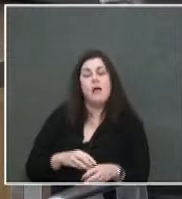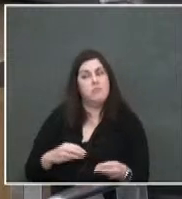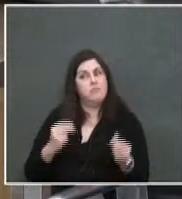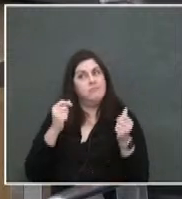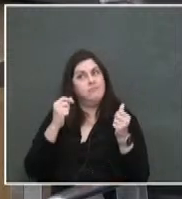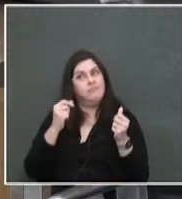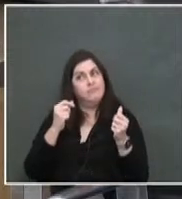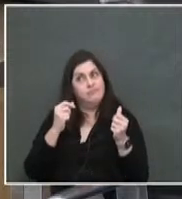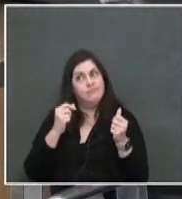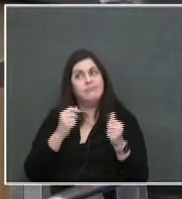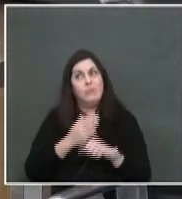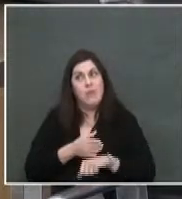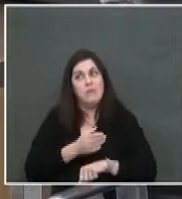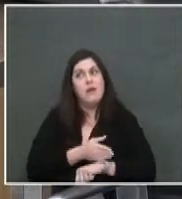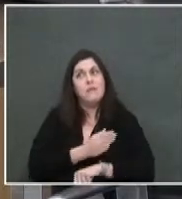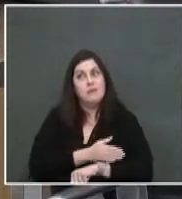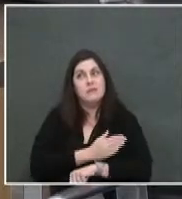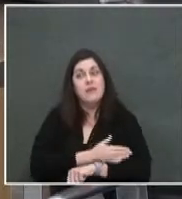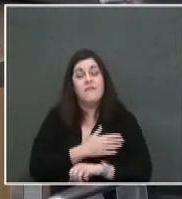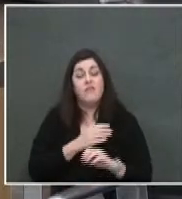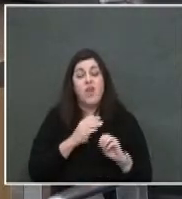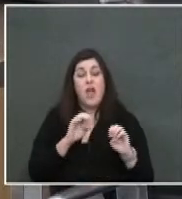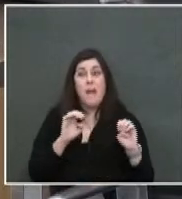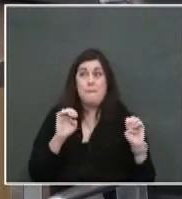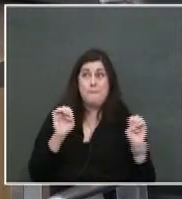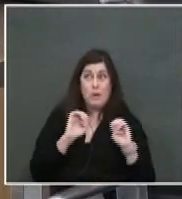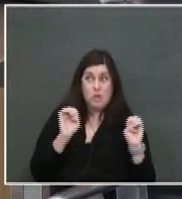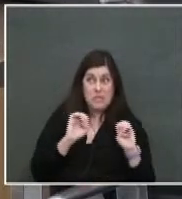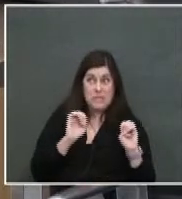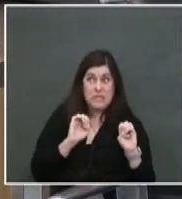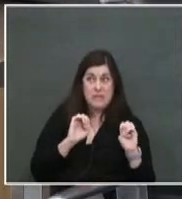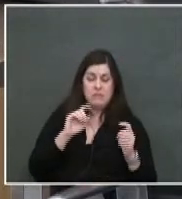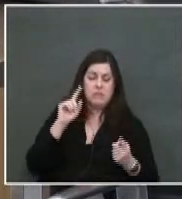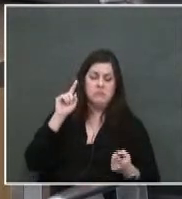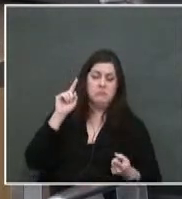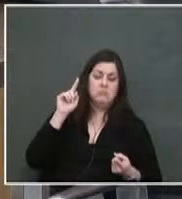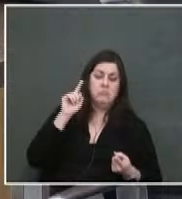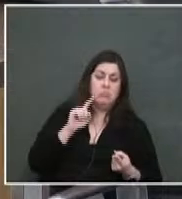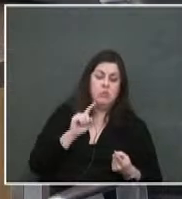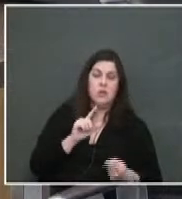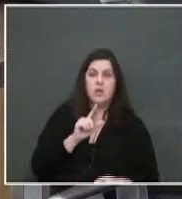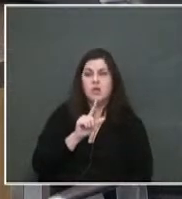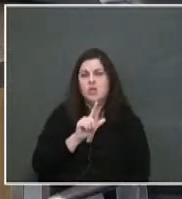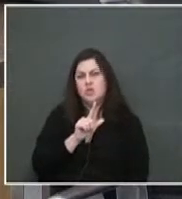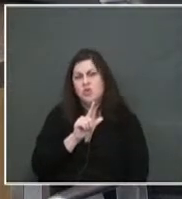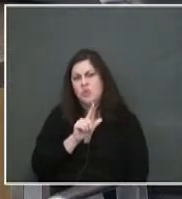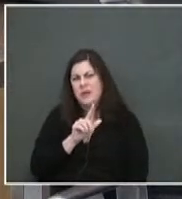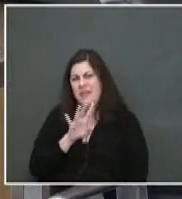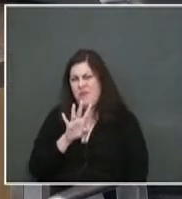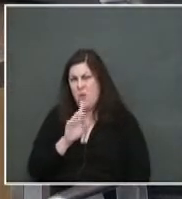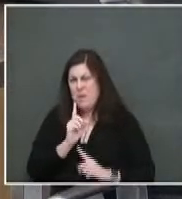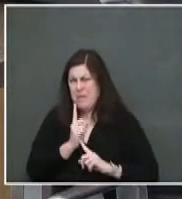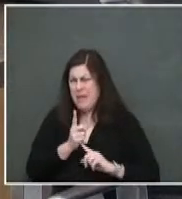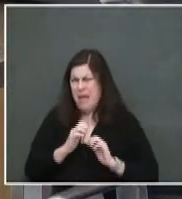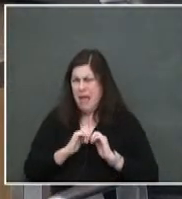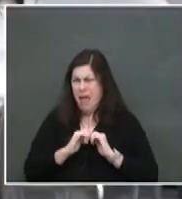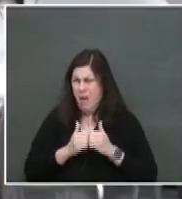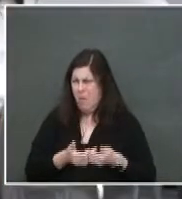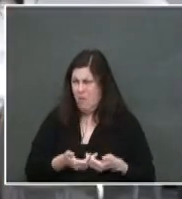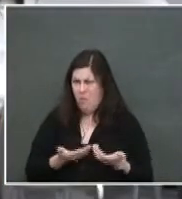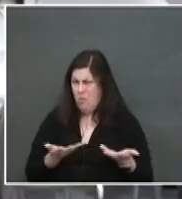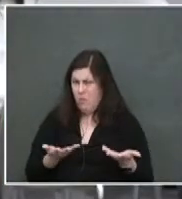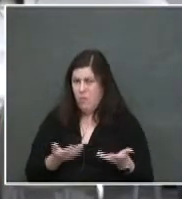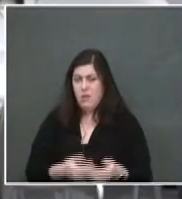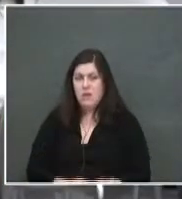progress. From emergency call response times down about 24 minutes. How'd we do that?